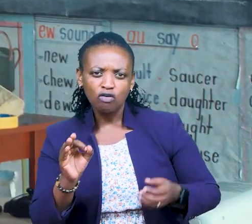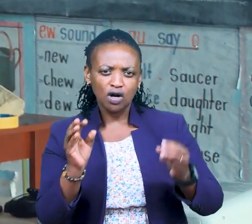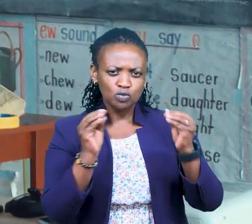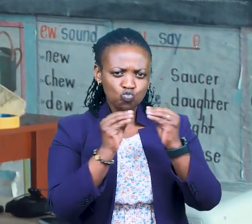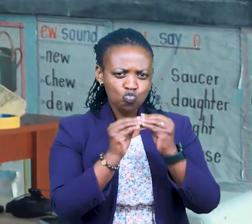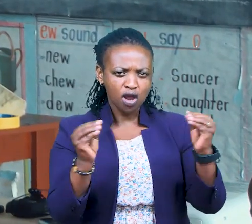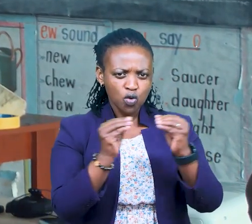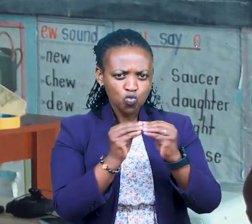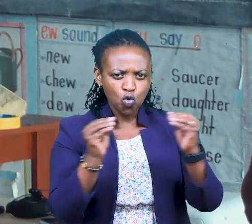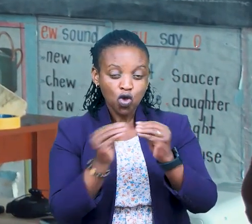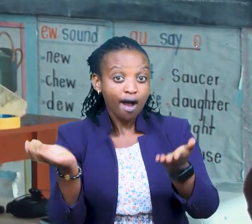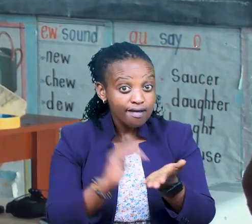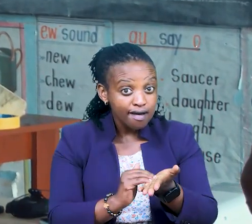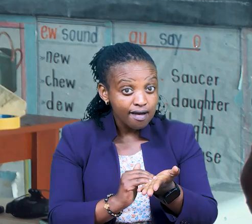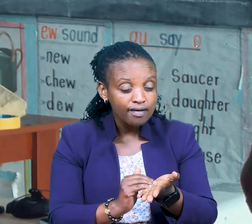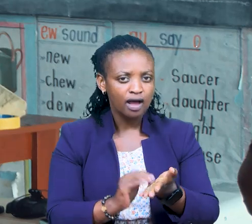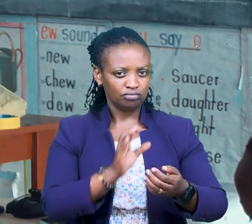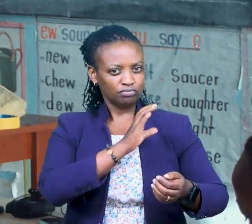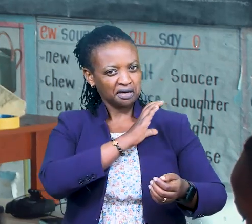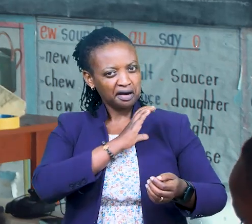Characteristics of a magnet. come